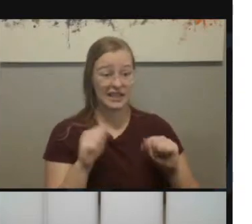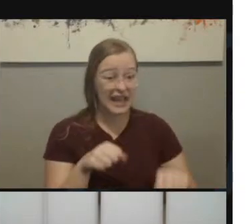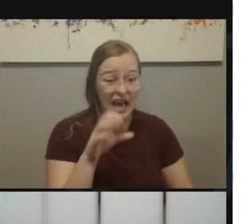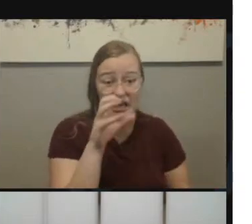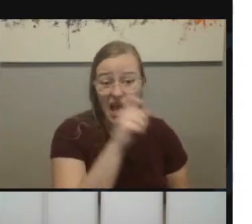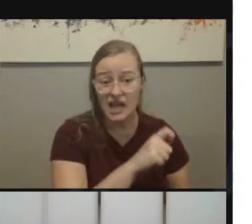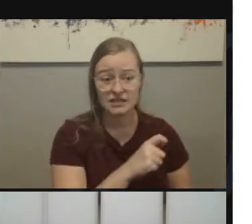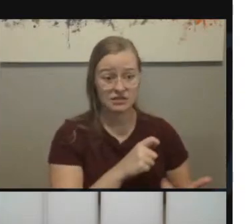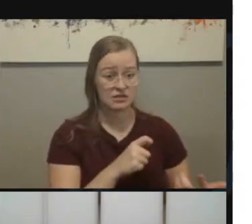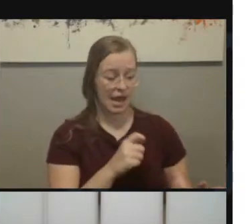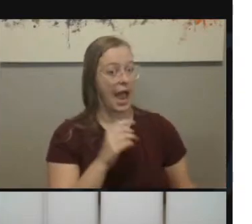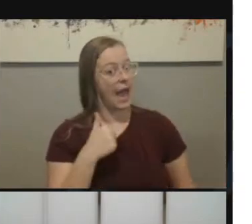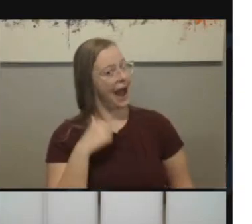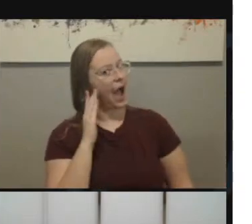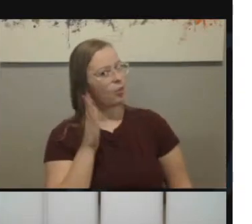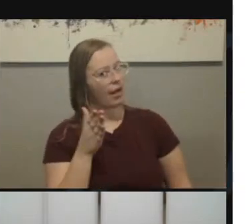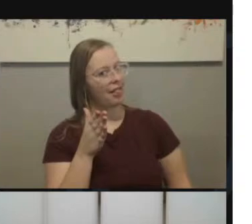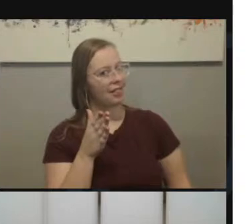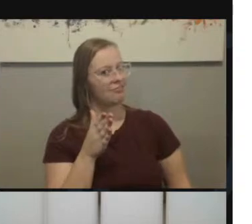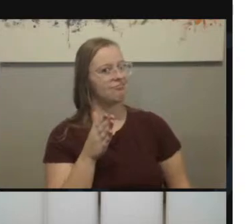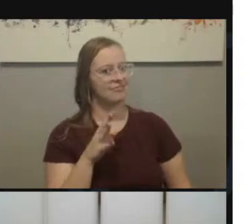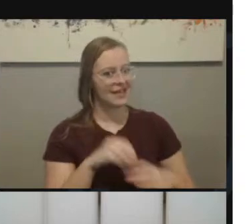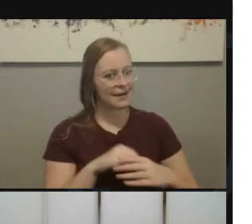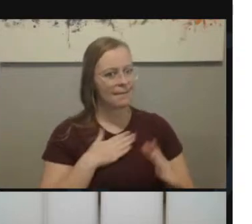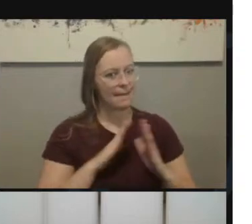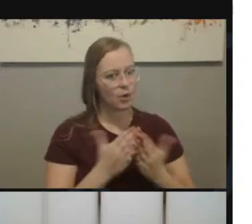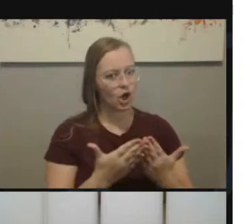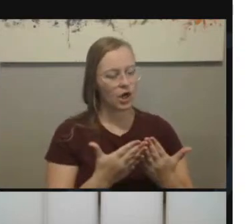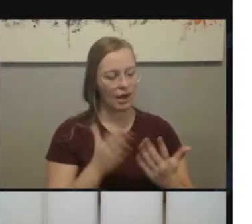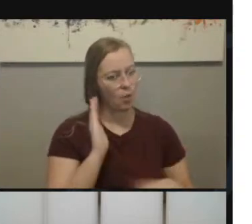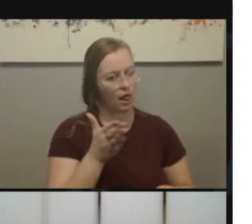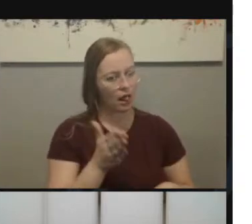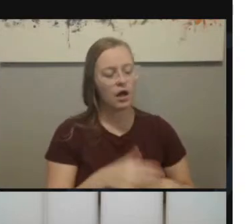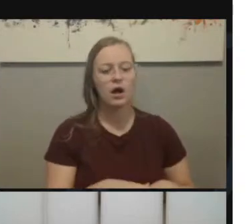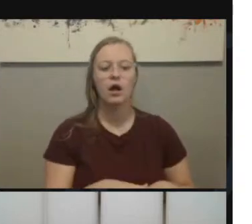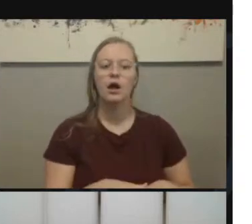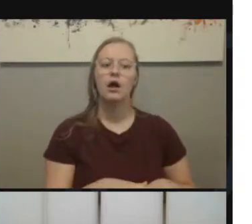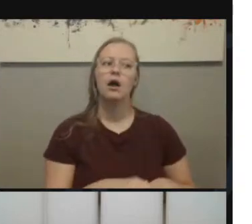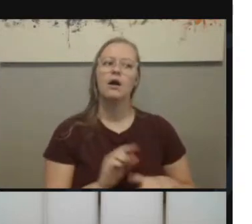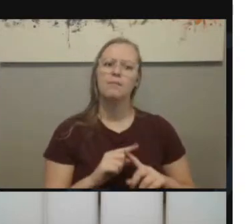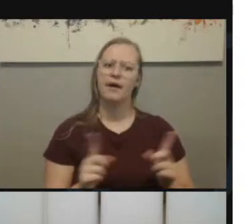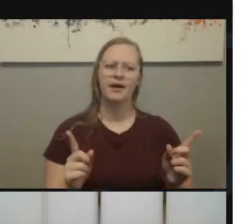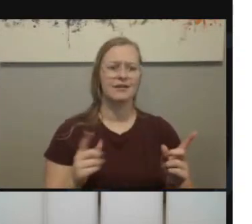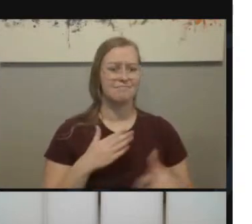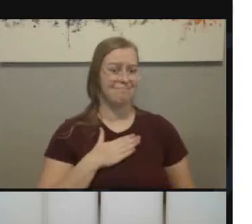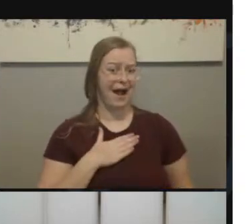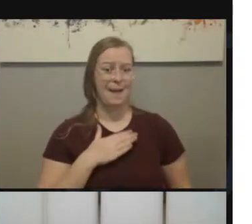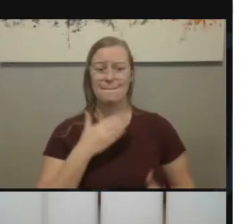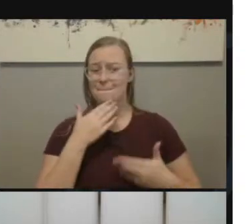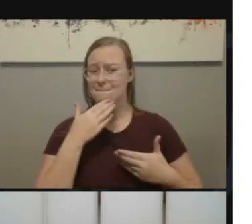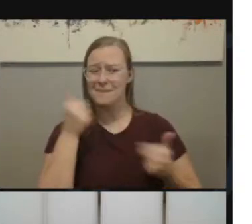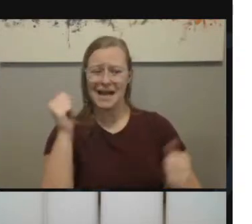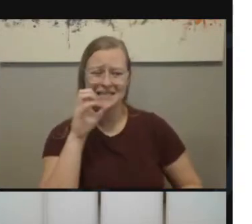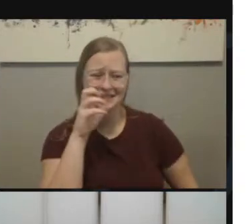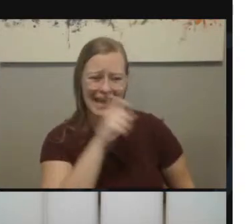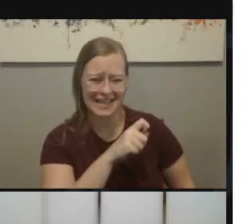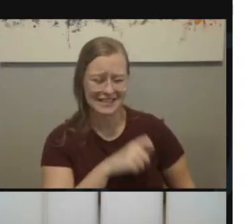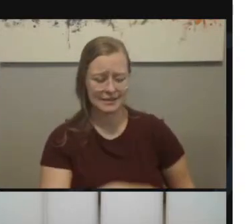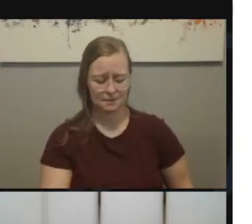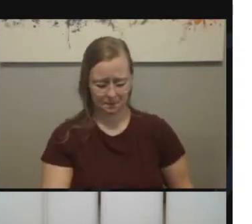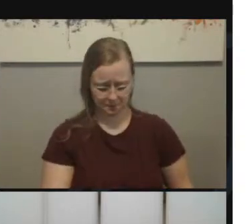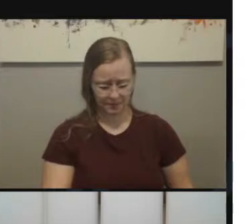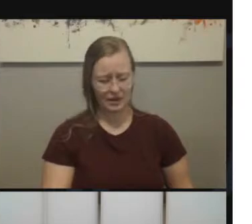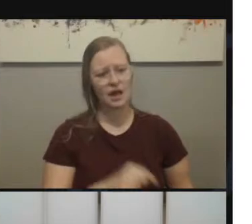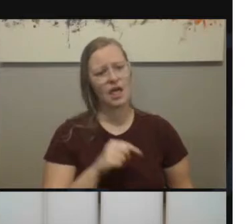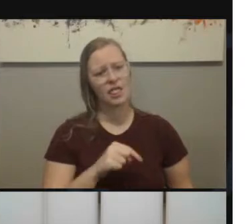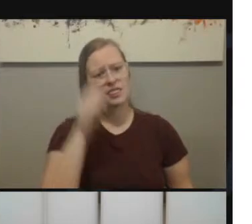I will speculate in my book, but the best guess would be that this